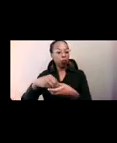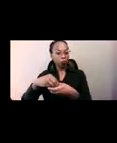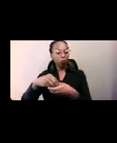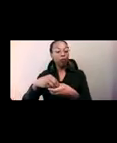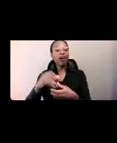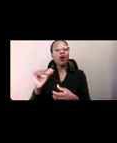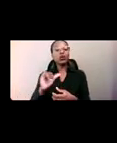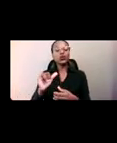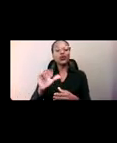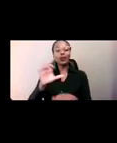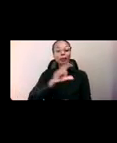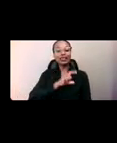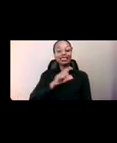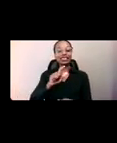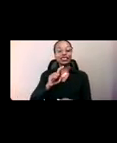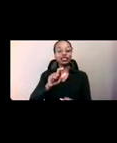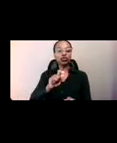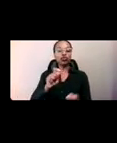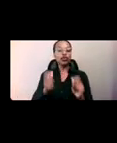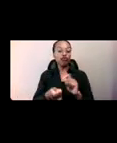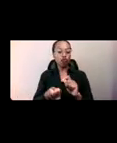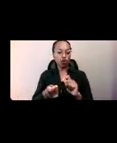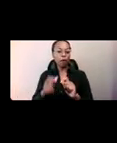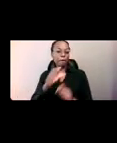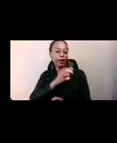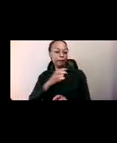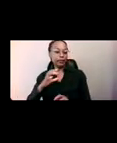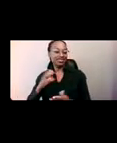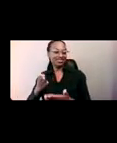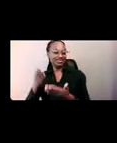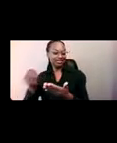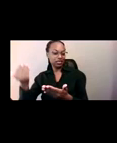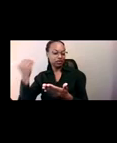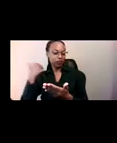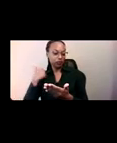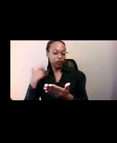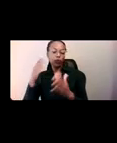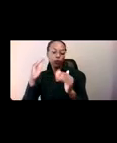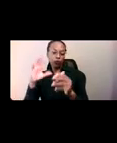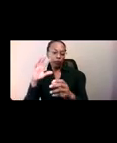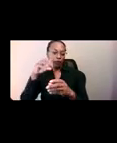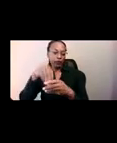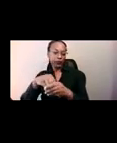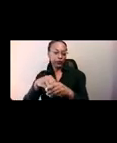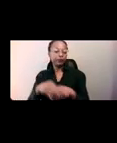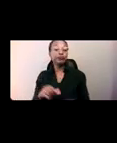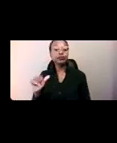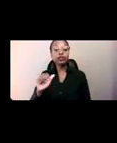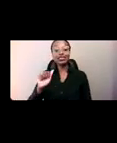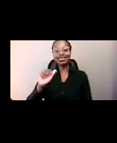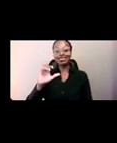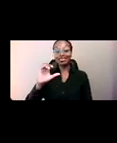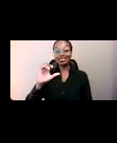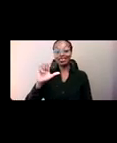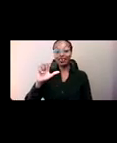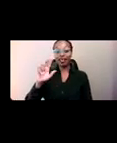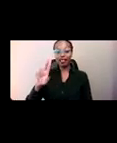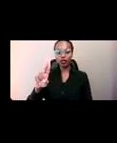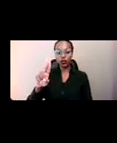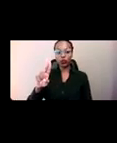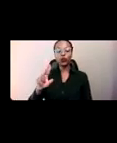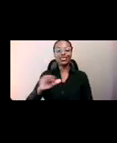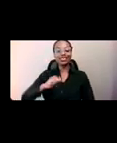more than 2 years ago. The ACLU-DC is also a founding member of the Police Free Schools